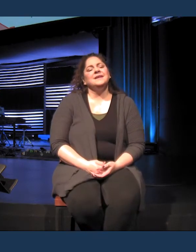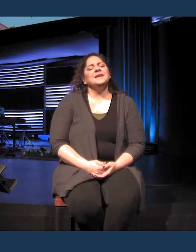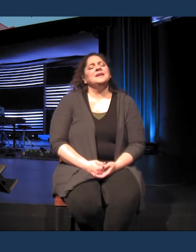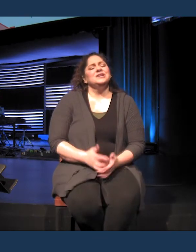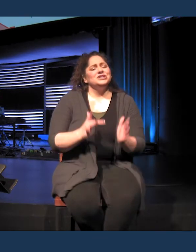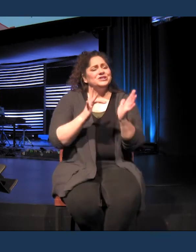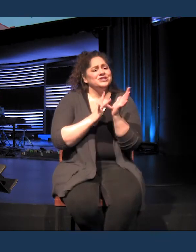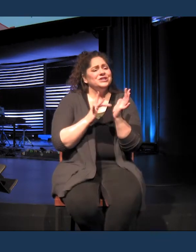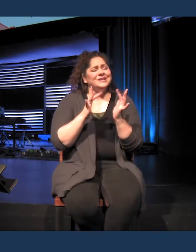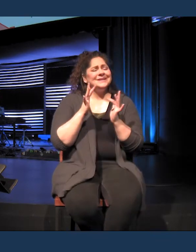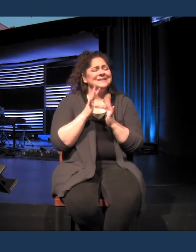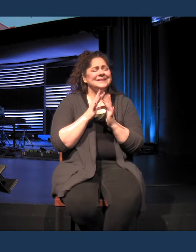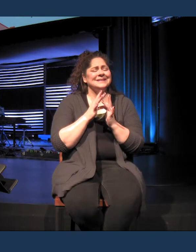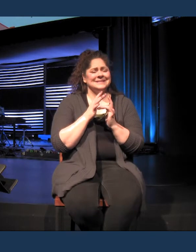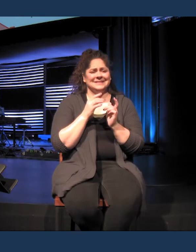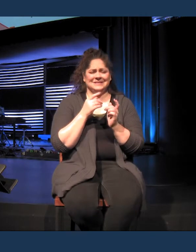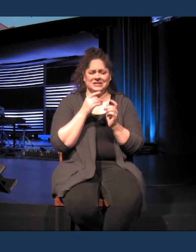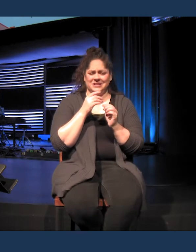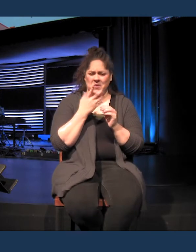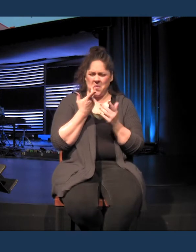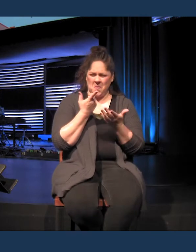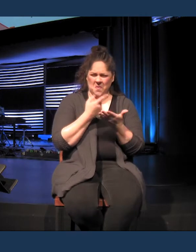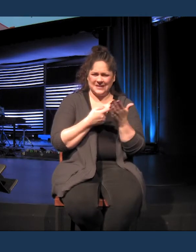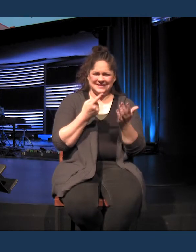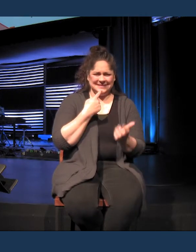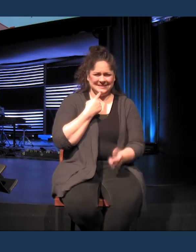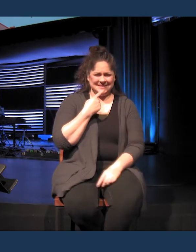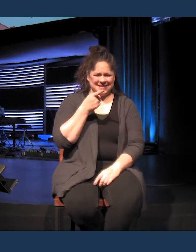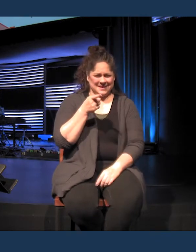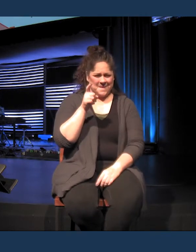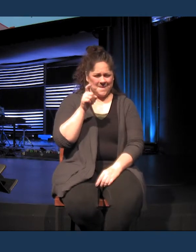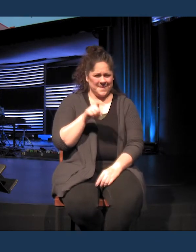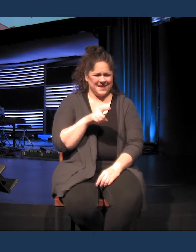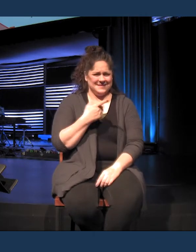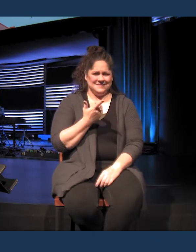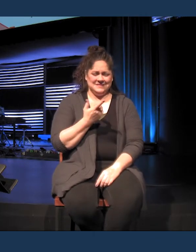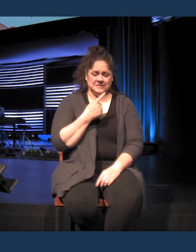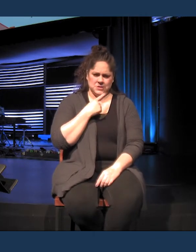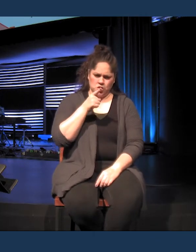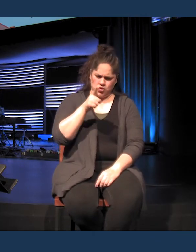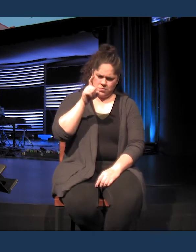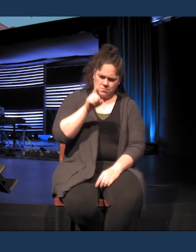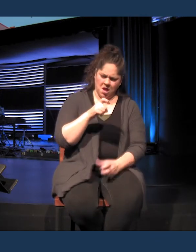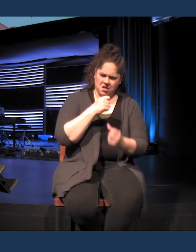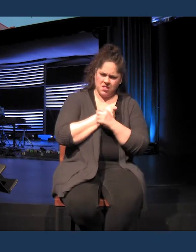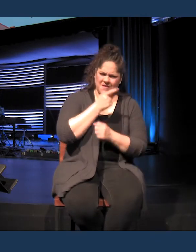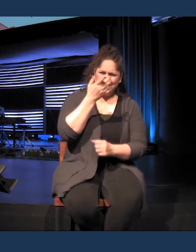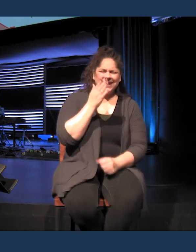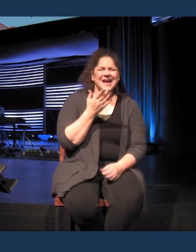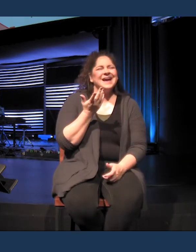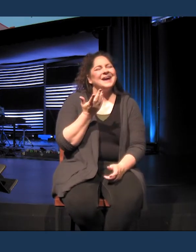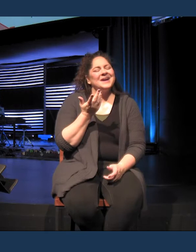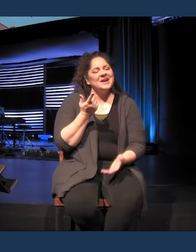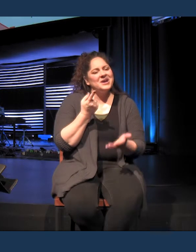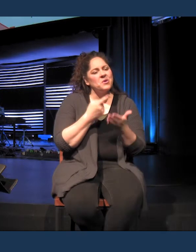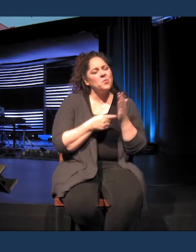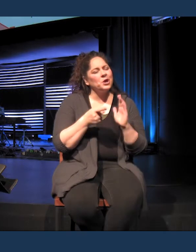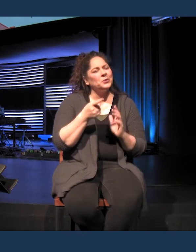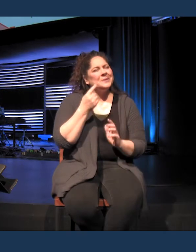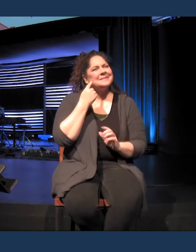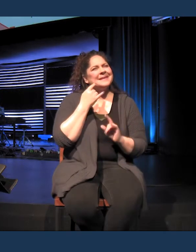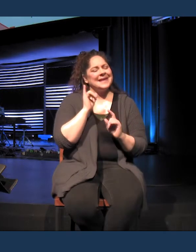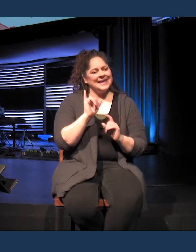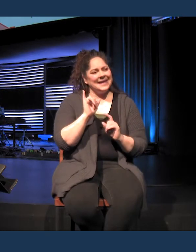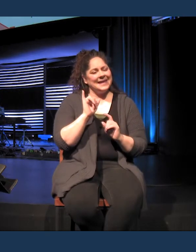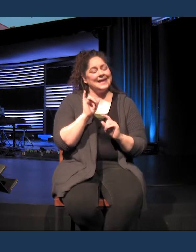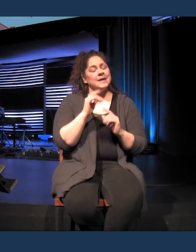What is Jesus getting at when he uses this language, you must? It's like, thou shalt love God. Is that what he's getting at? When I think about, he's pointing